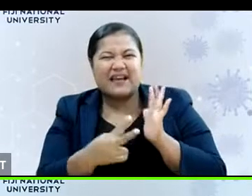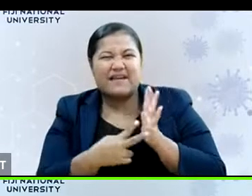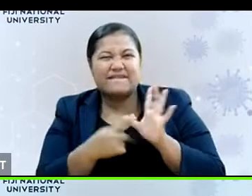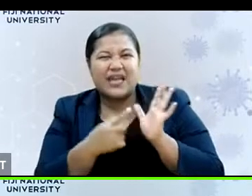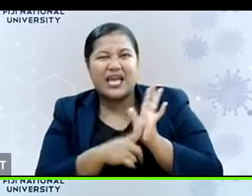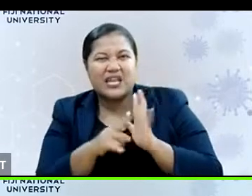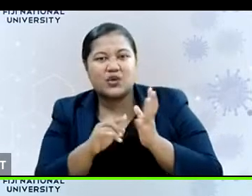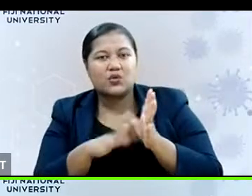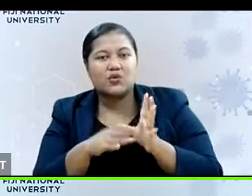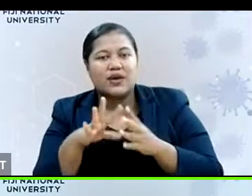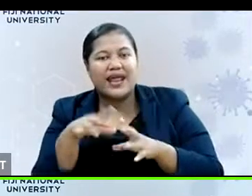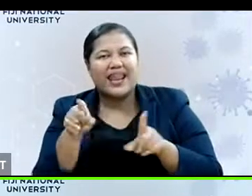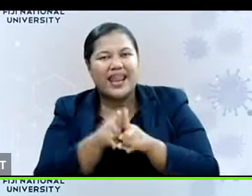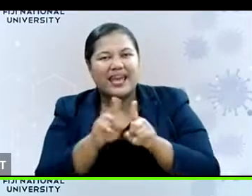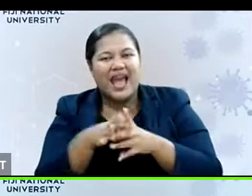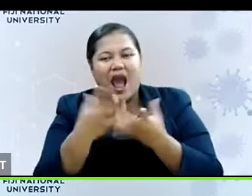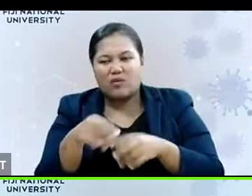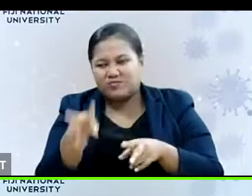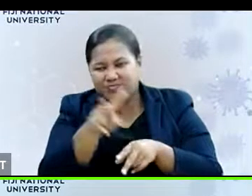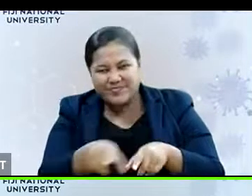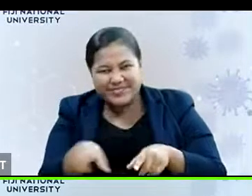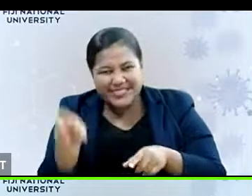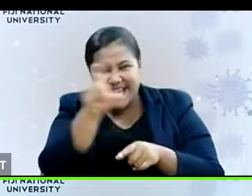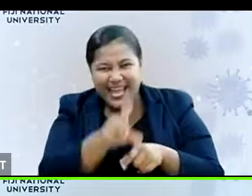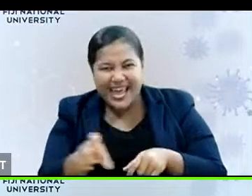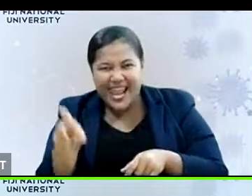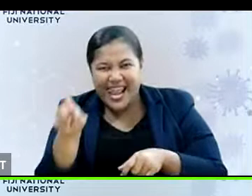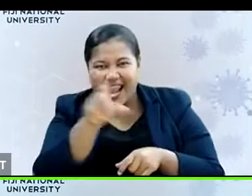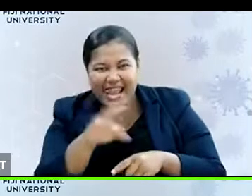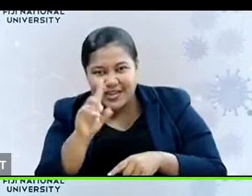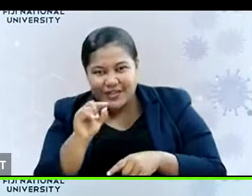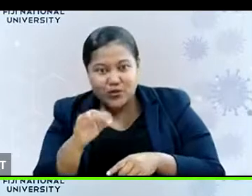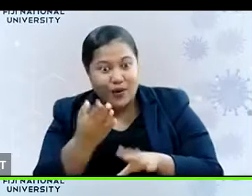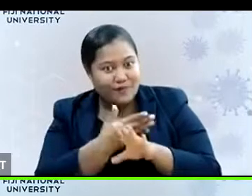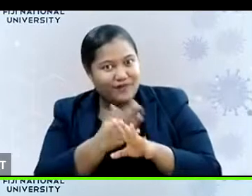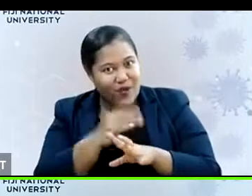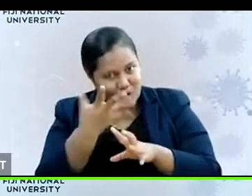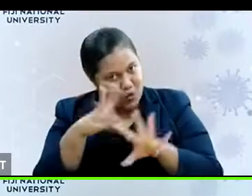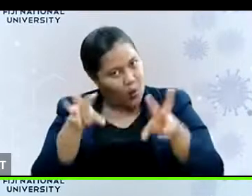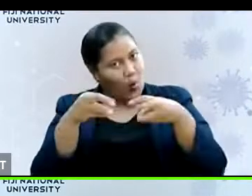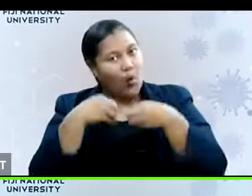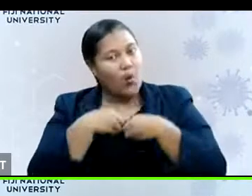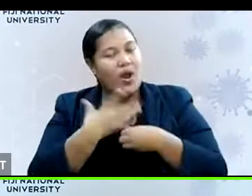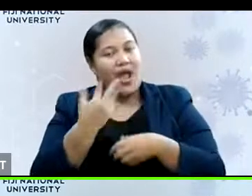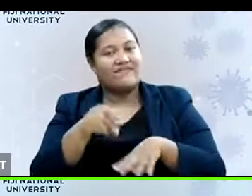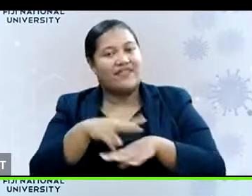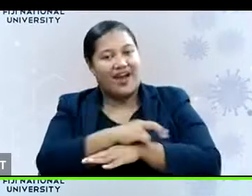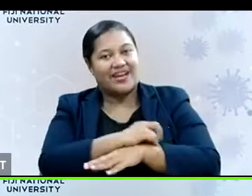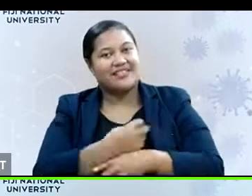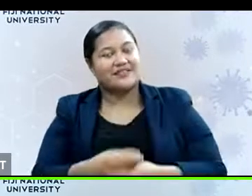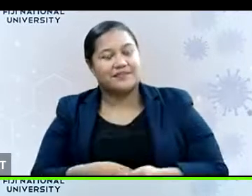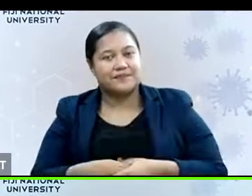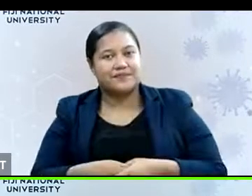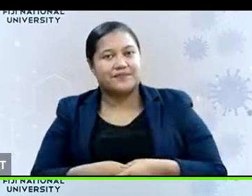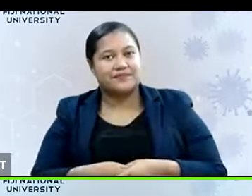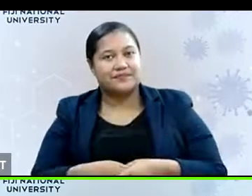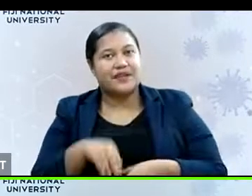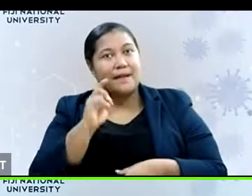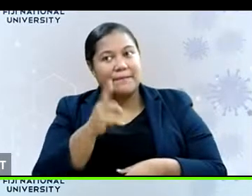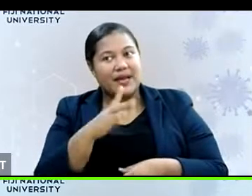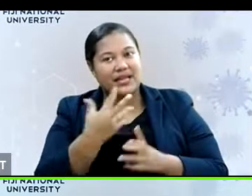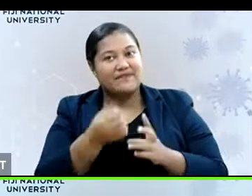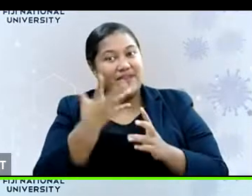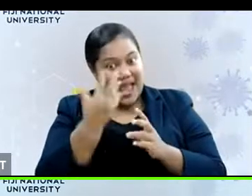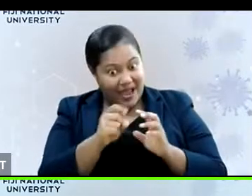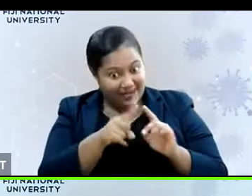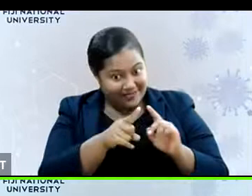the number of cycles of amplification you need to do before you can detect the virus. And theoretically, if there was one copy in there at